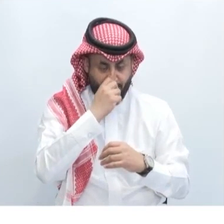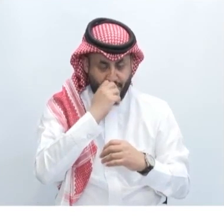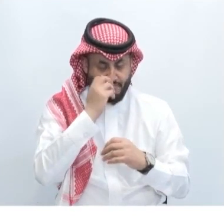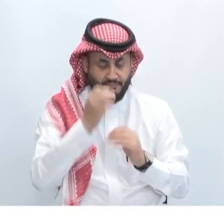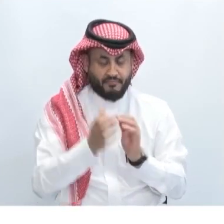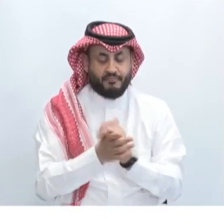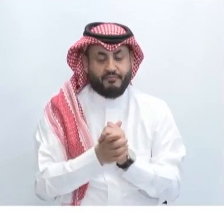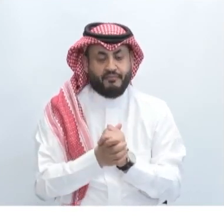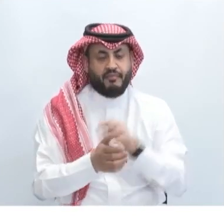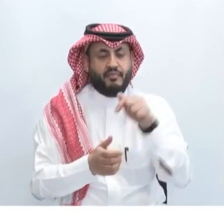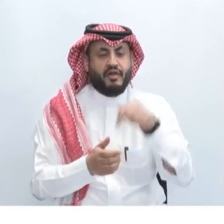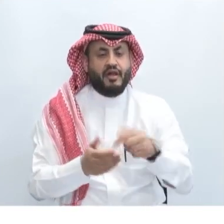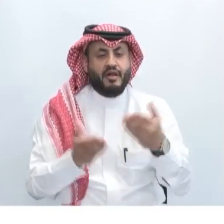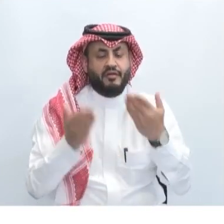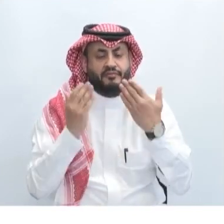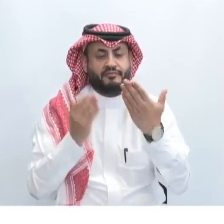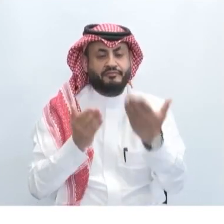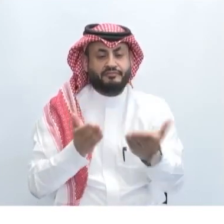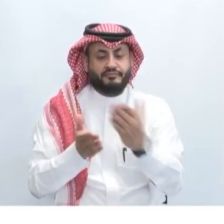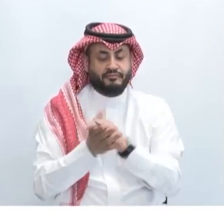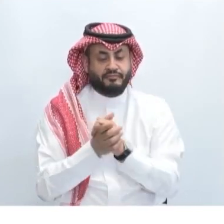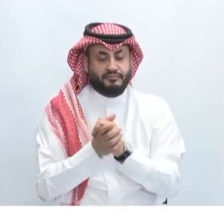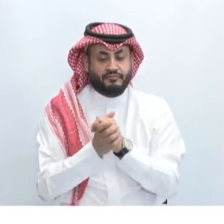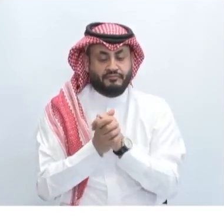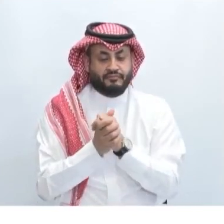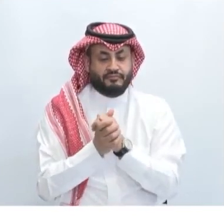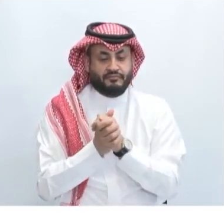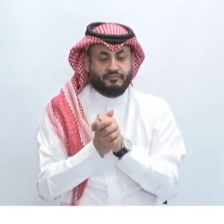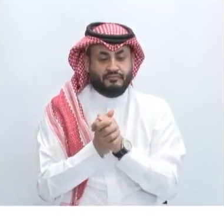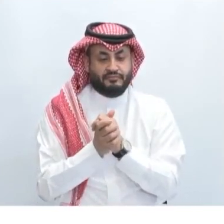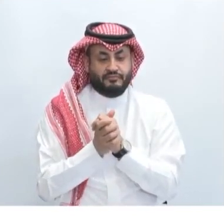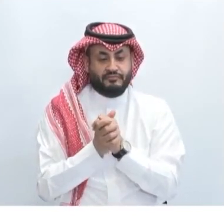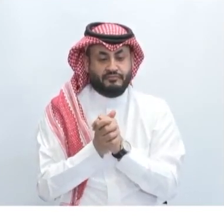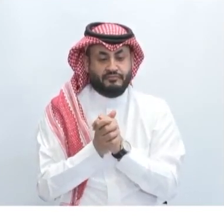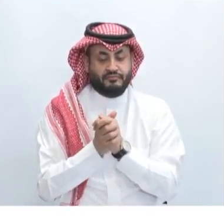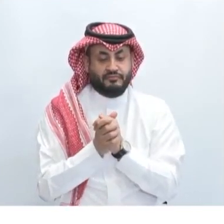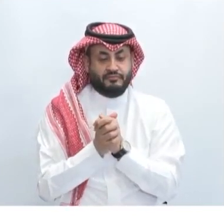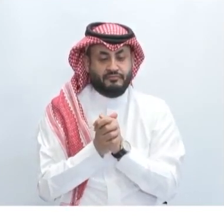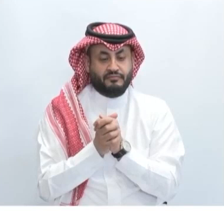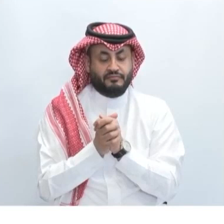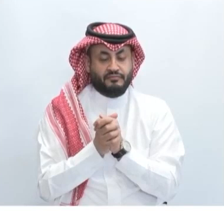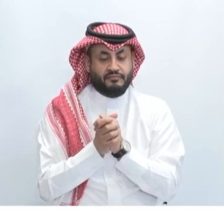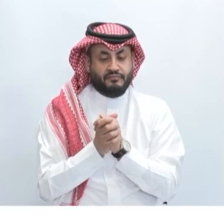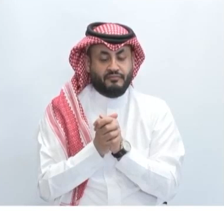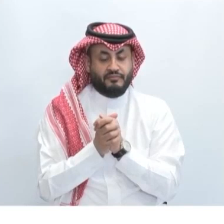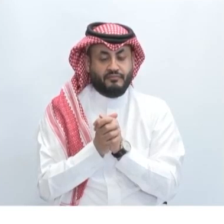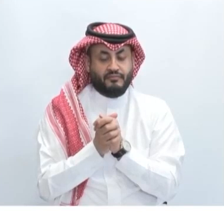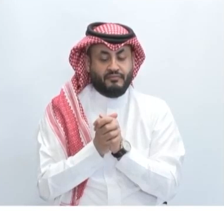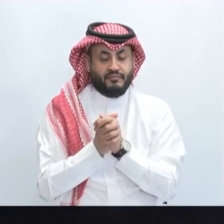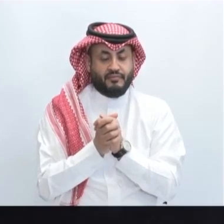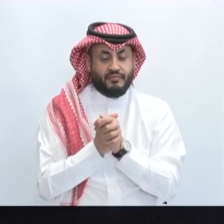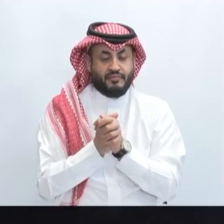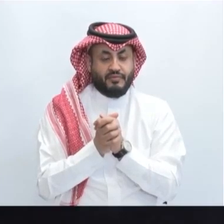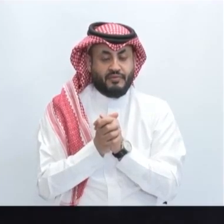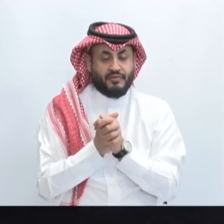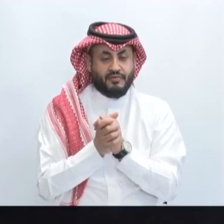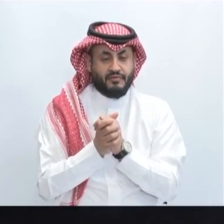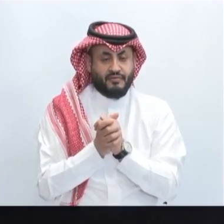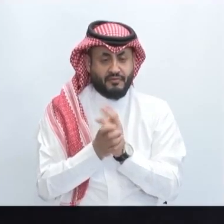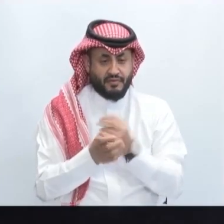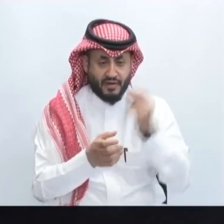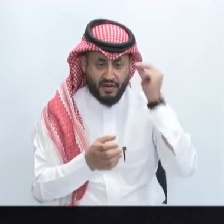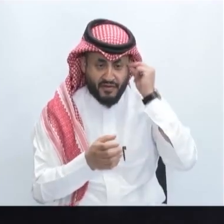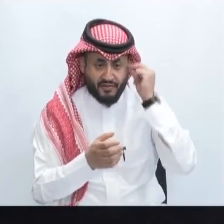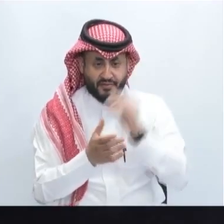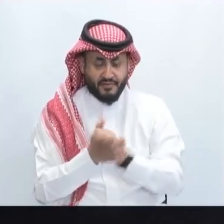So our objectives in today's lesson, we hope that at the end of this lesson you can be able